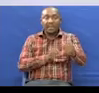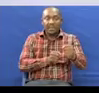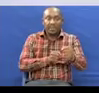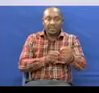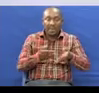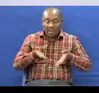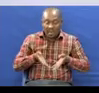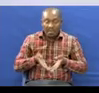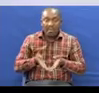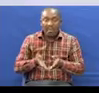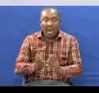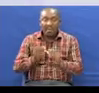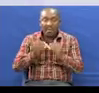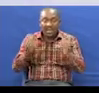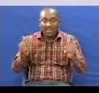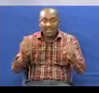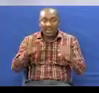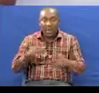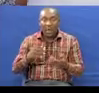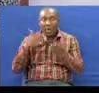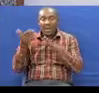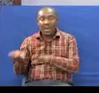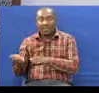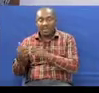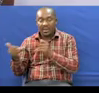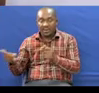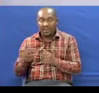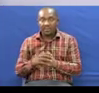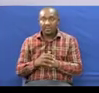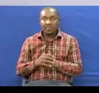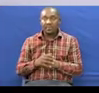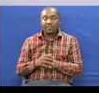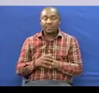rate, or it can be death rate. Migrations here is whether is